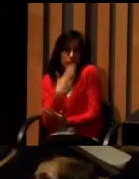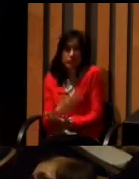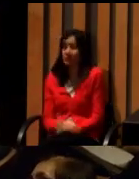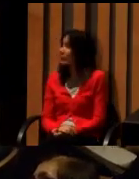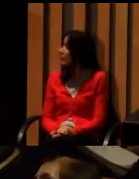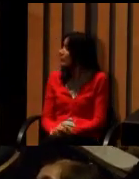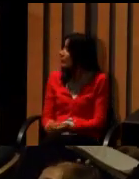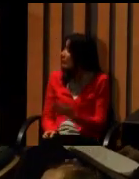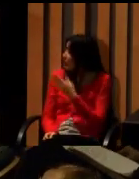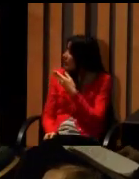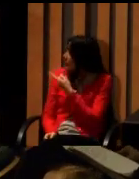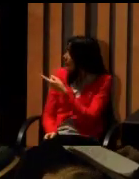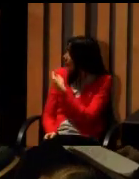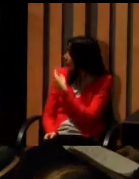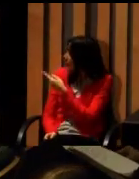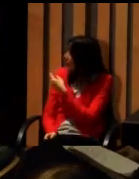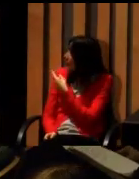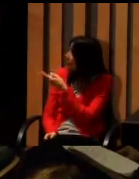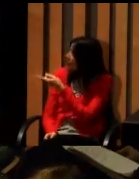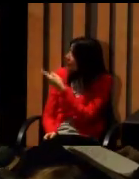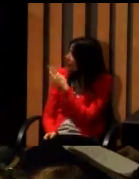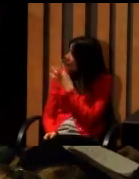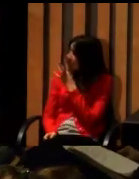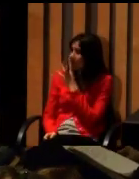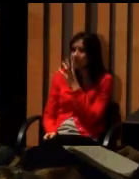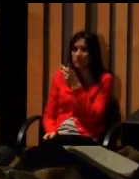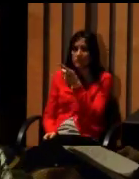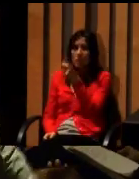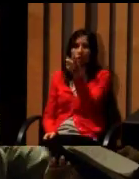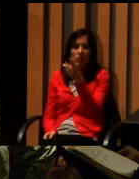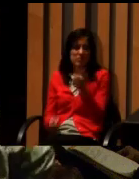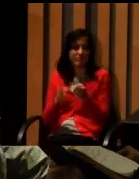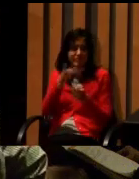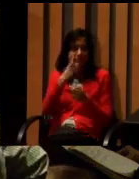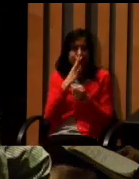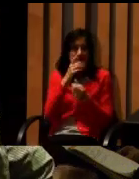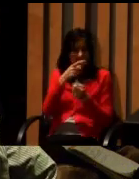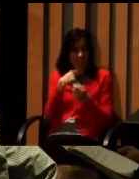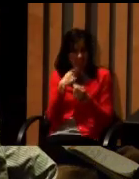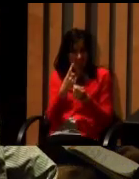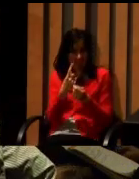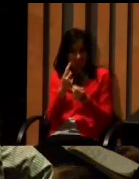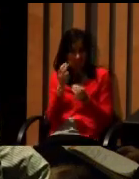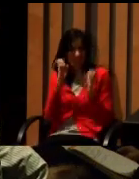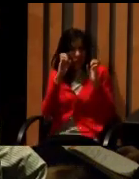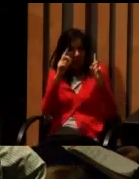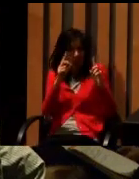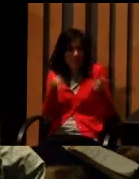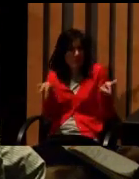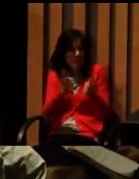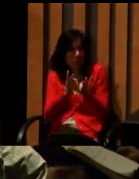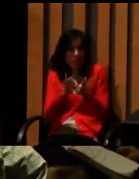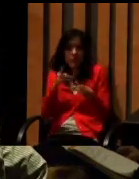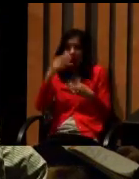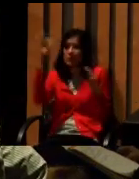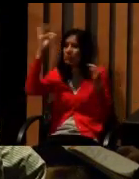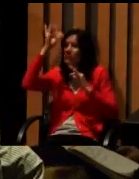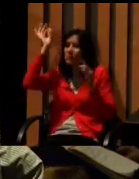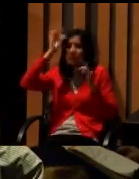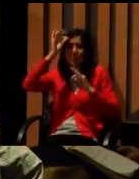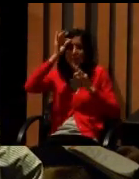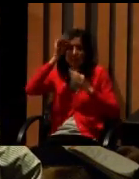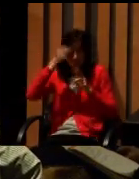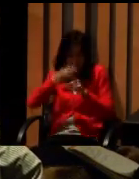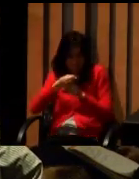One mind changed one time, he changes someone else. I suppose I should direct my question to